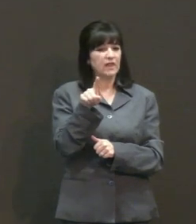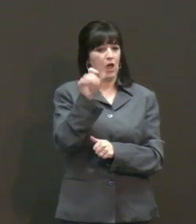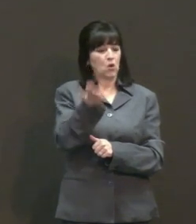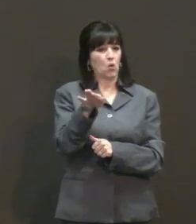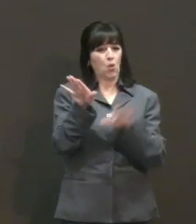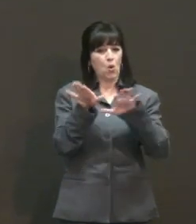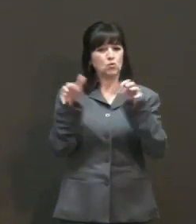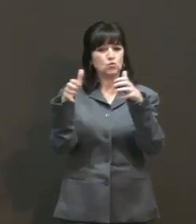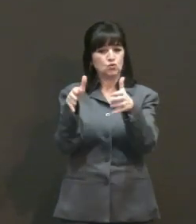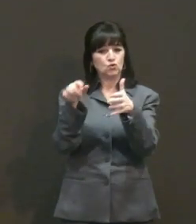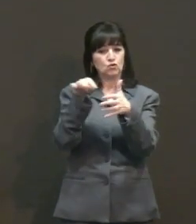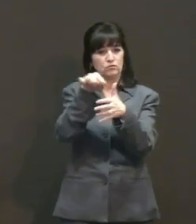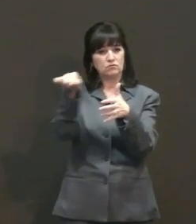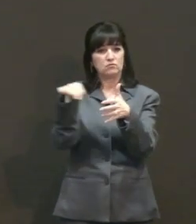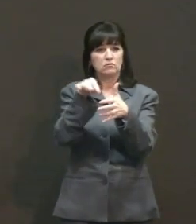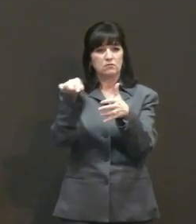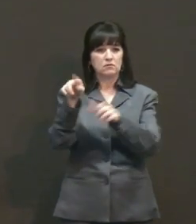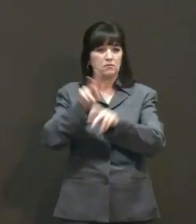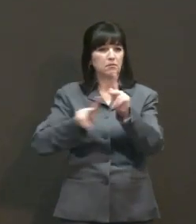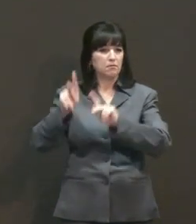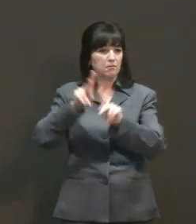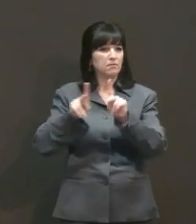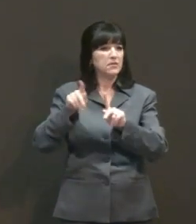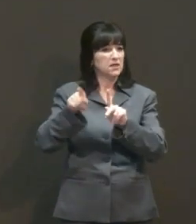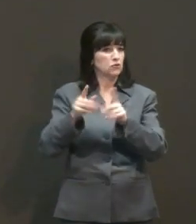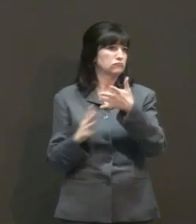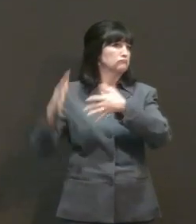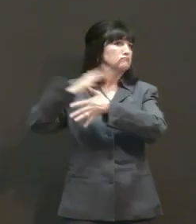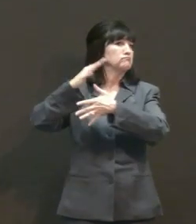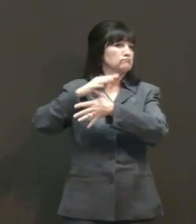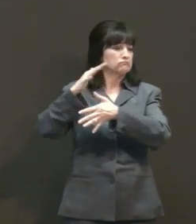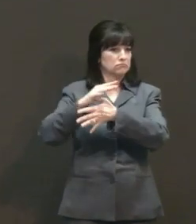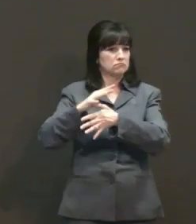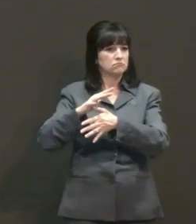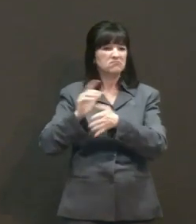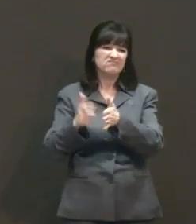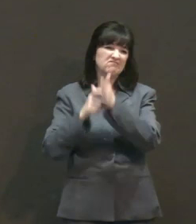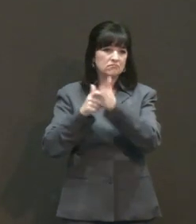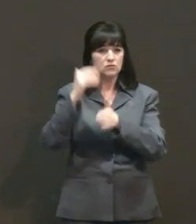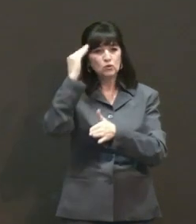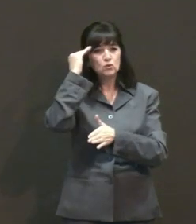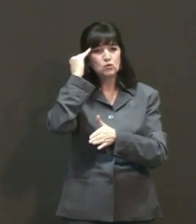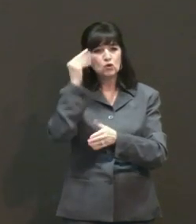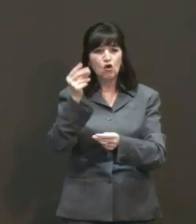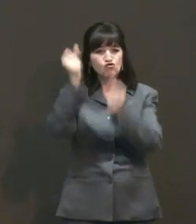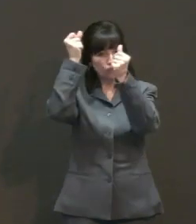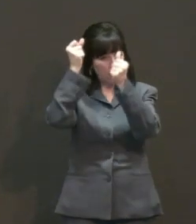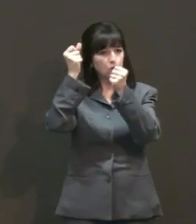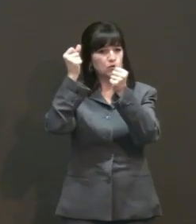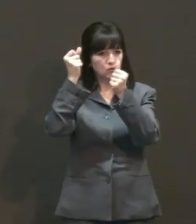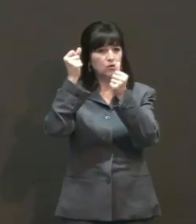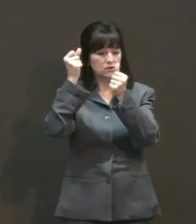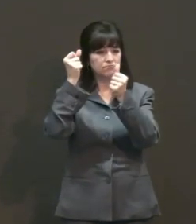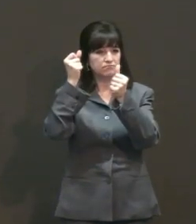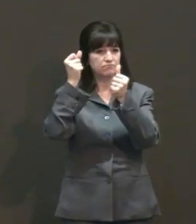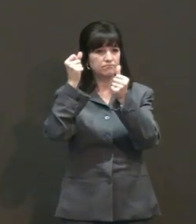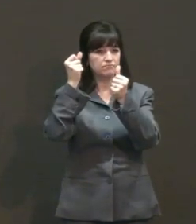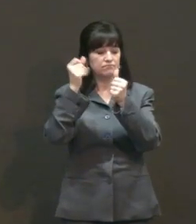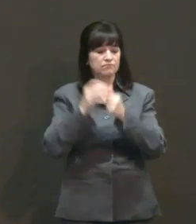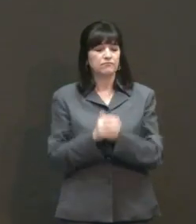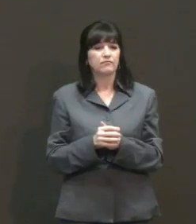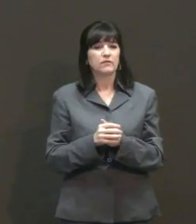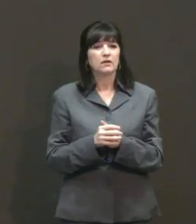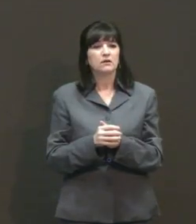groups, because we have, over the past month, 6 weeks or so, been able to turn our tests around